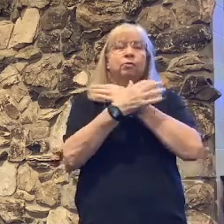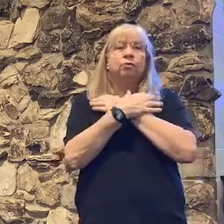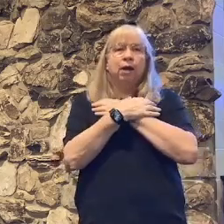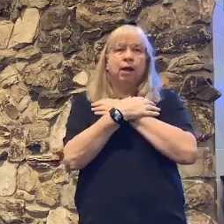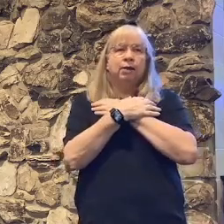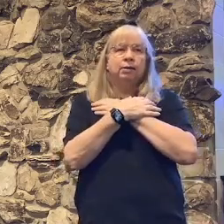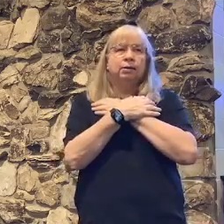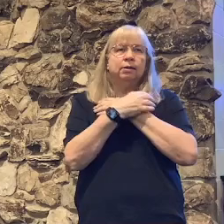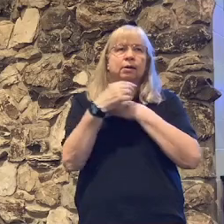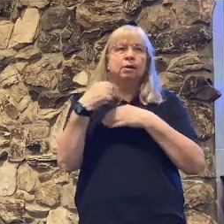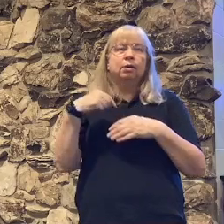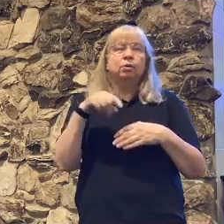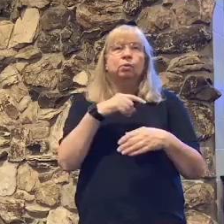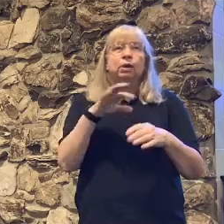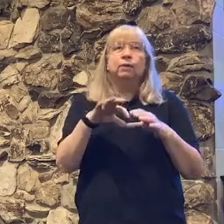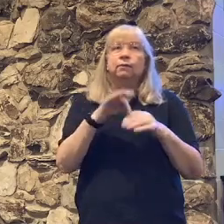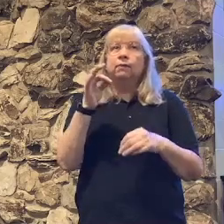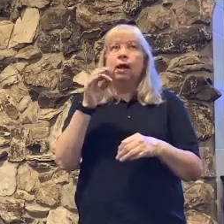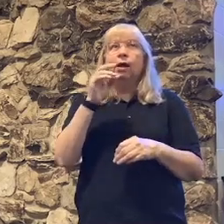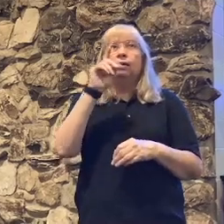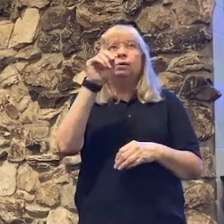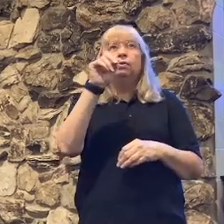place where we can find you,